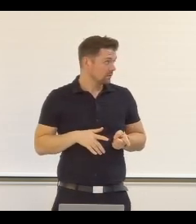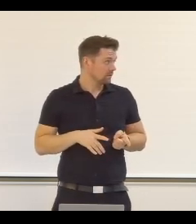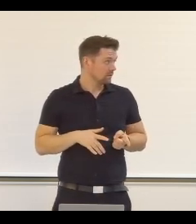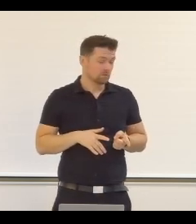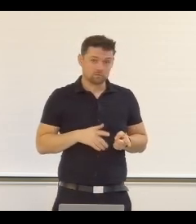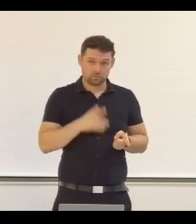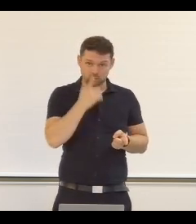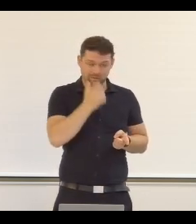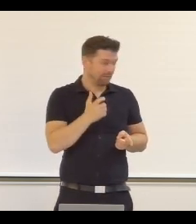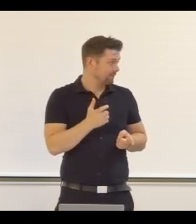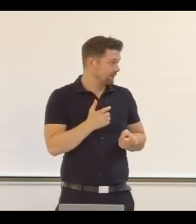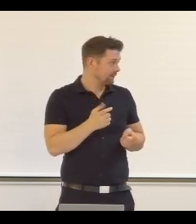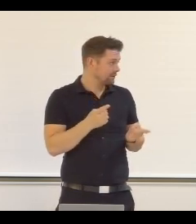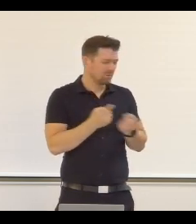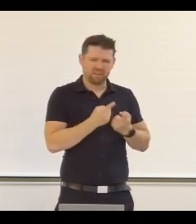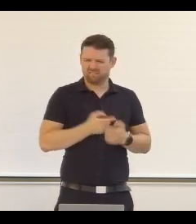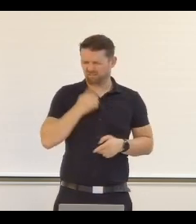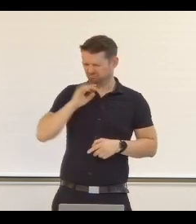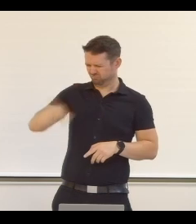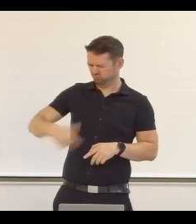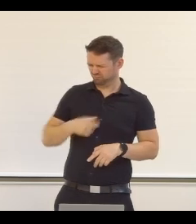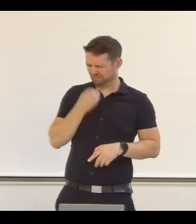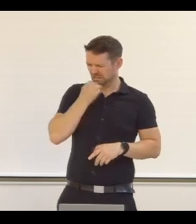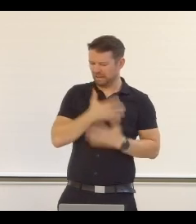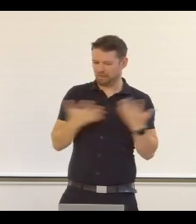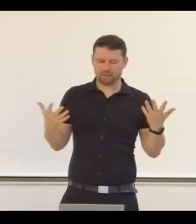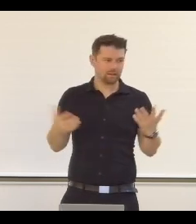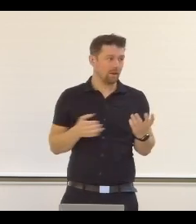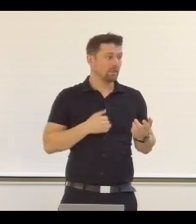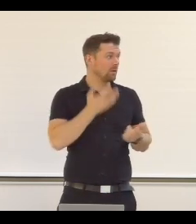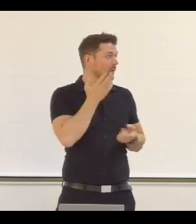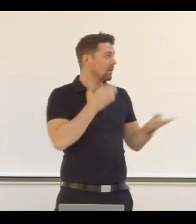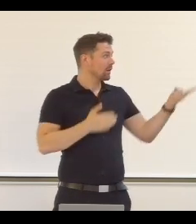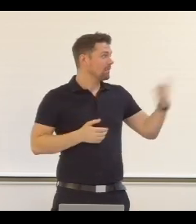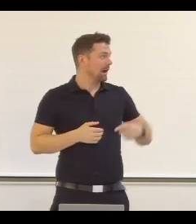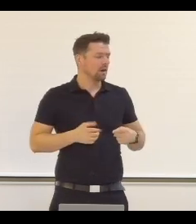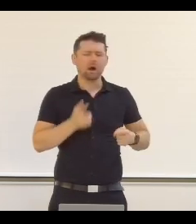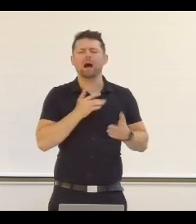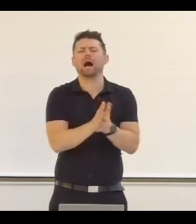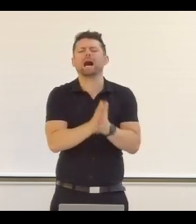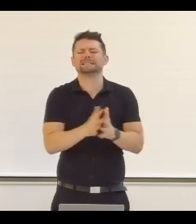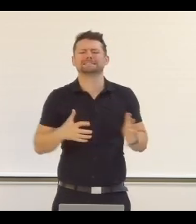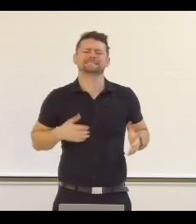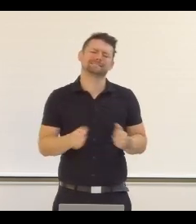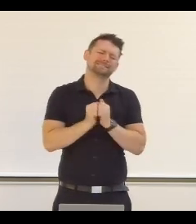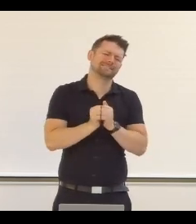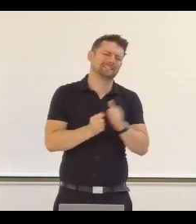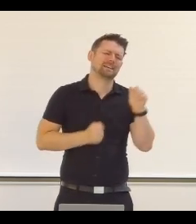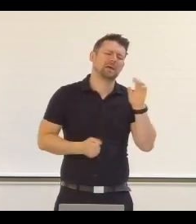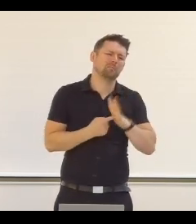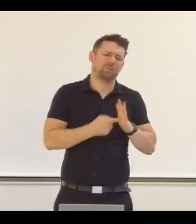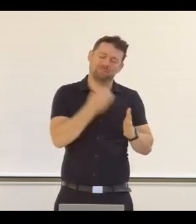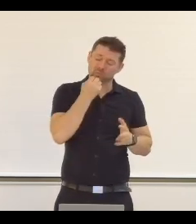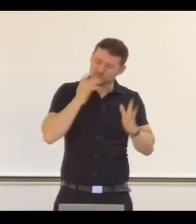you for big events. Said, I can eat anything, it's fine. And when they come back after a 6-month mission, it's so important. I will tell all the others. they